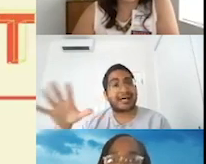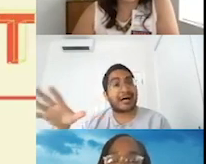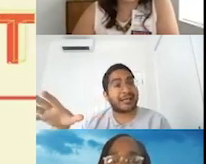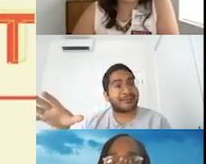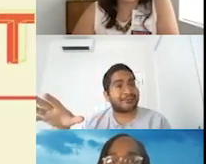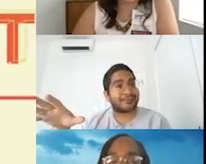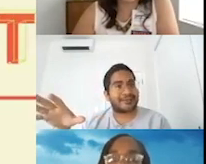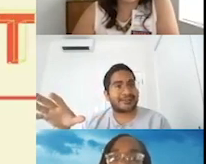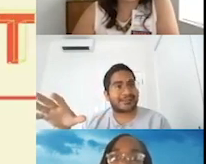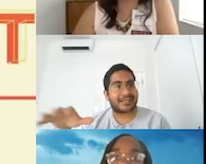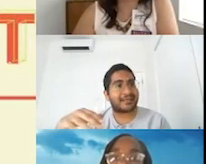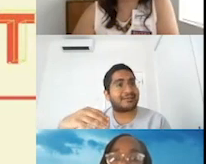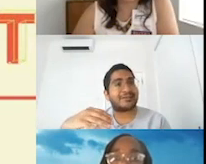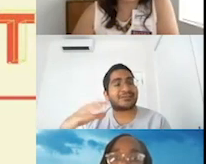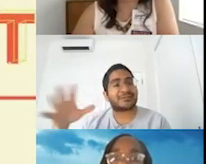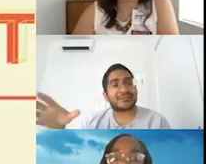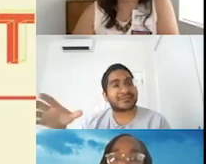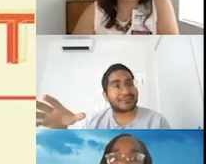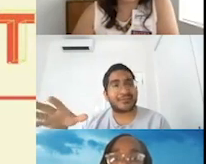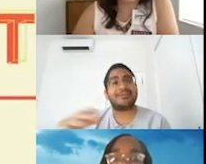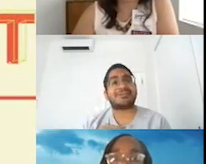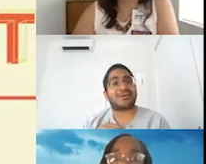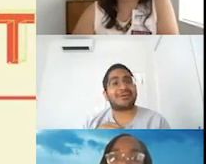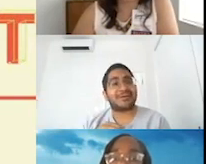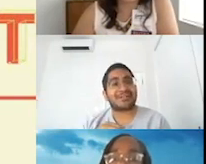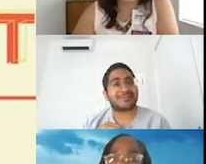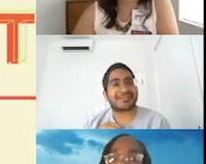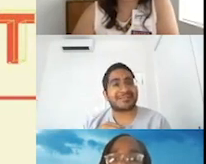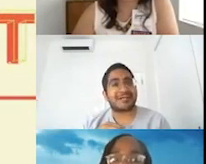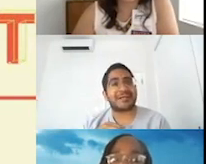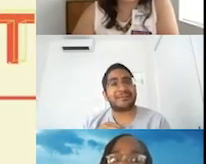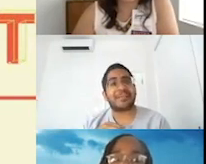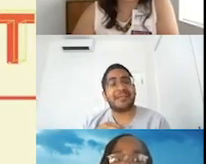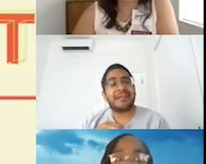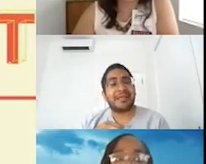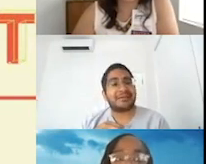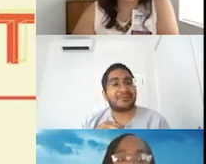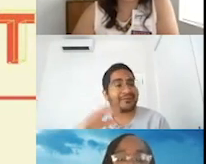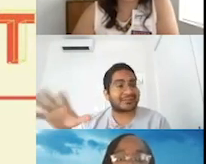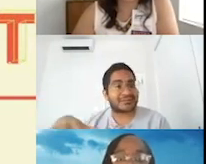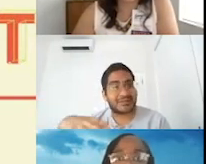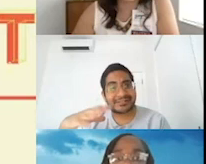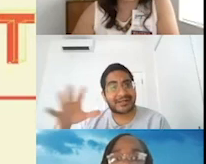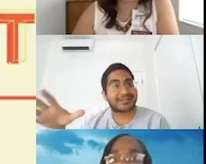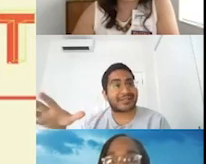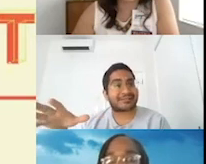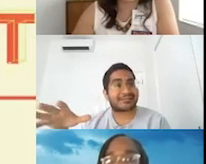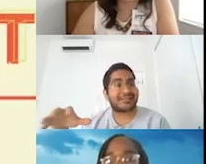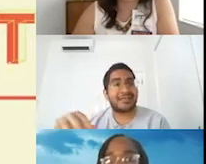space and time, because again, the concerns of communities vary across space and time, and it varies